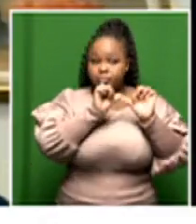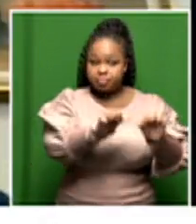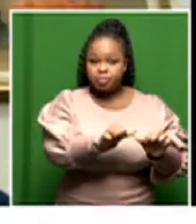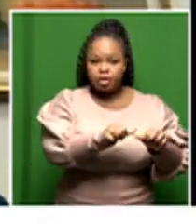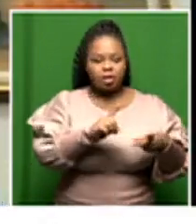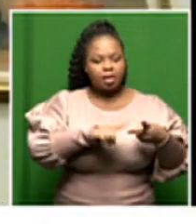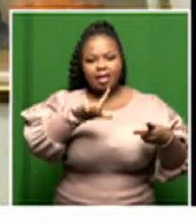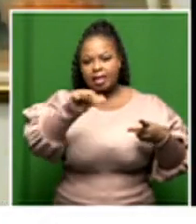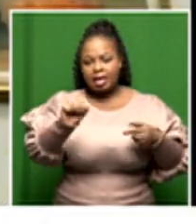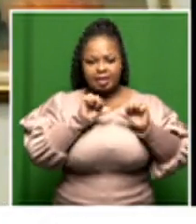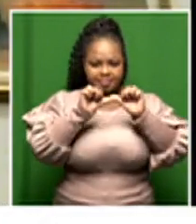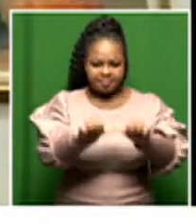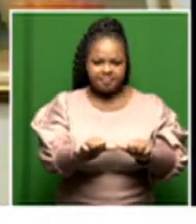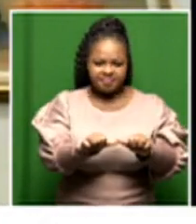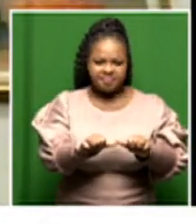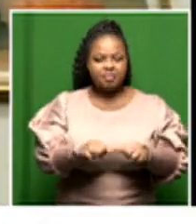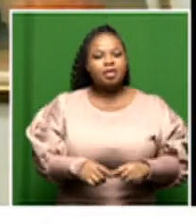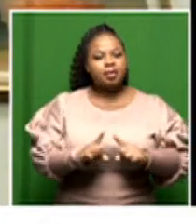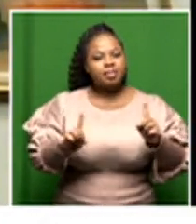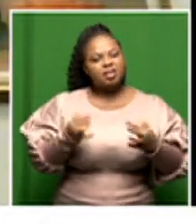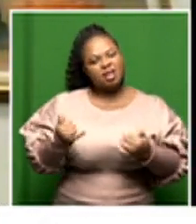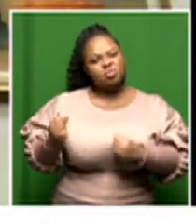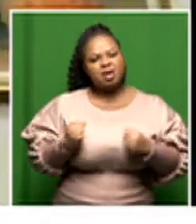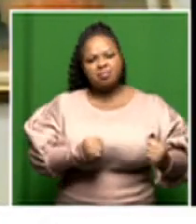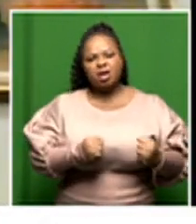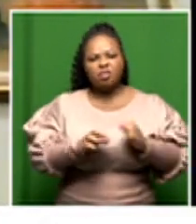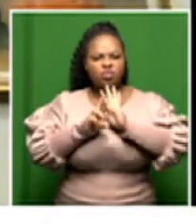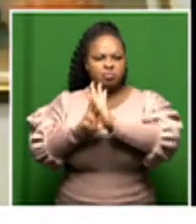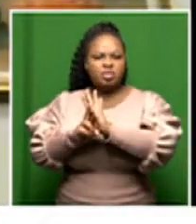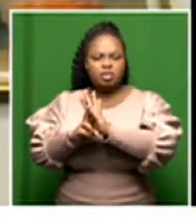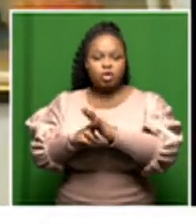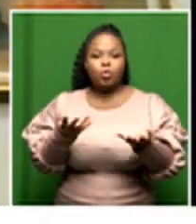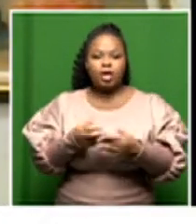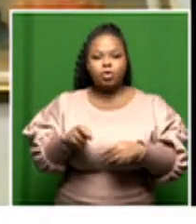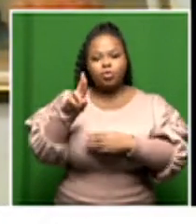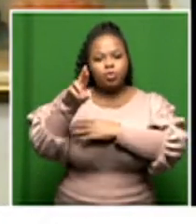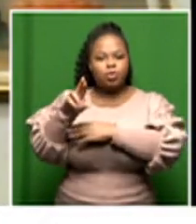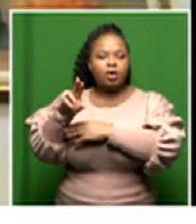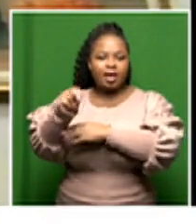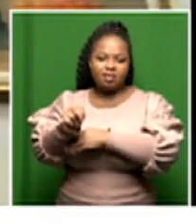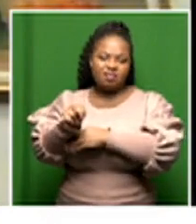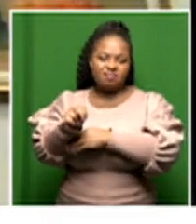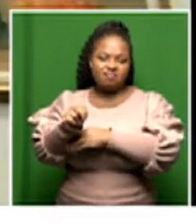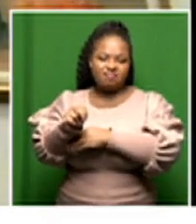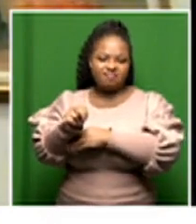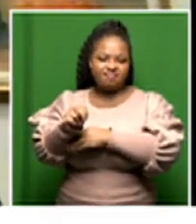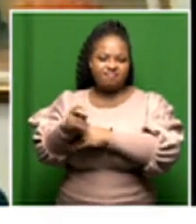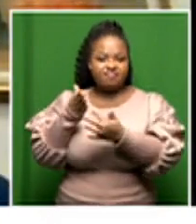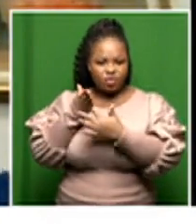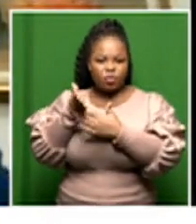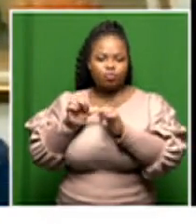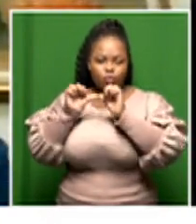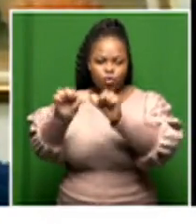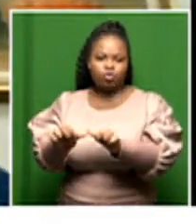consulate in Los Angeles, and of course, we have permanent representation at the United Nations through